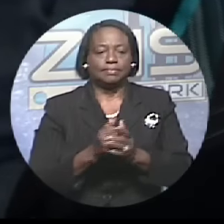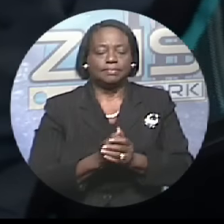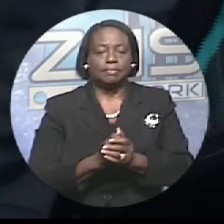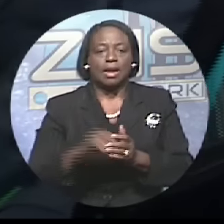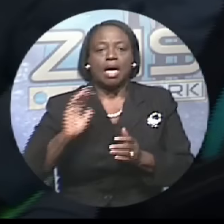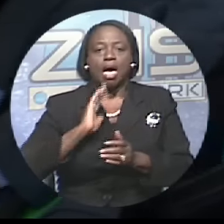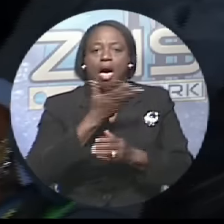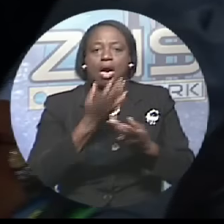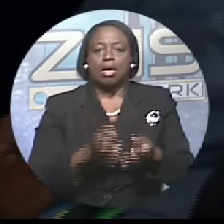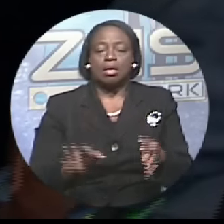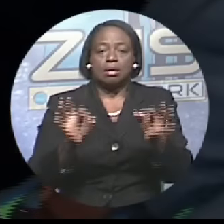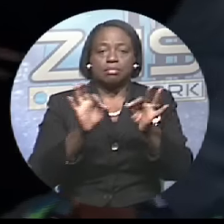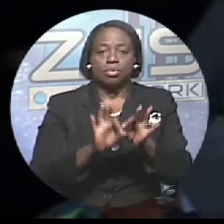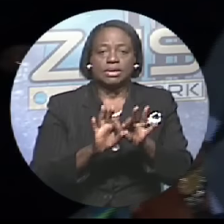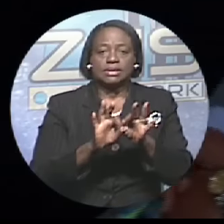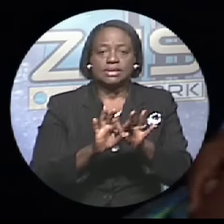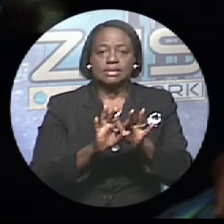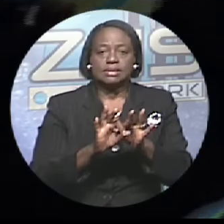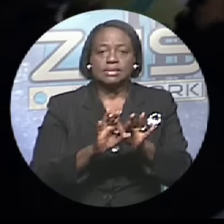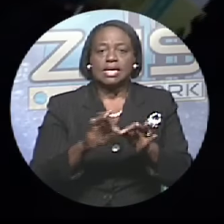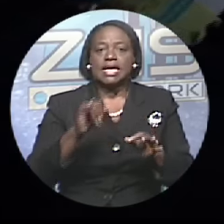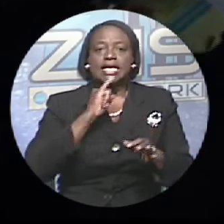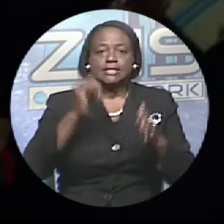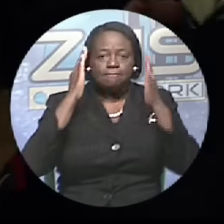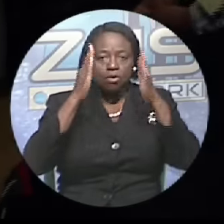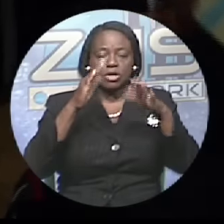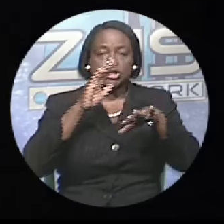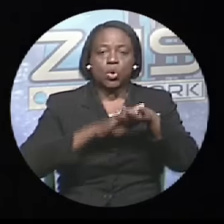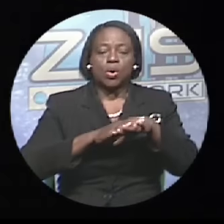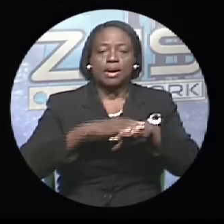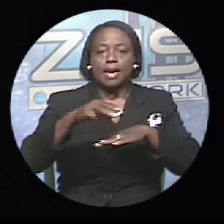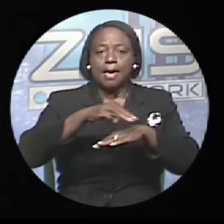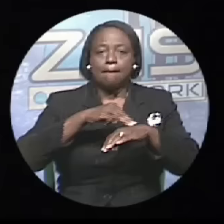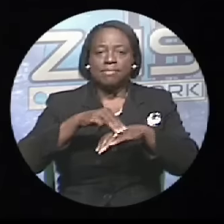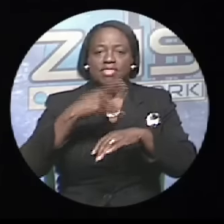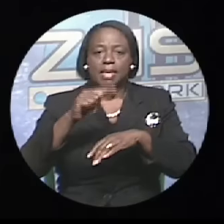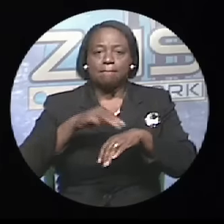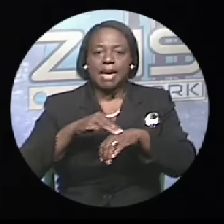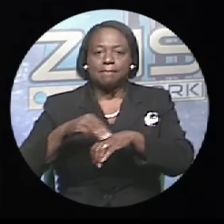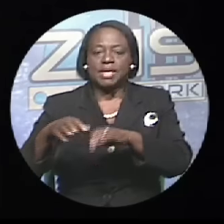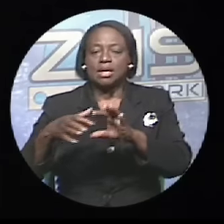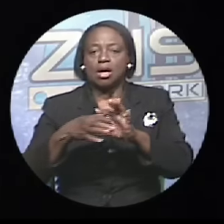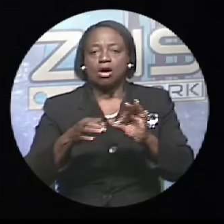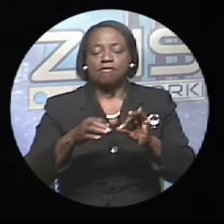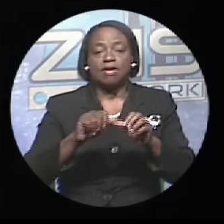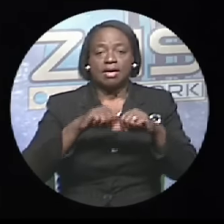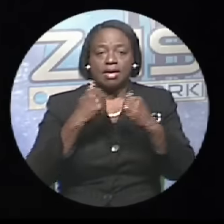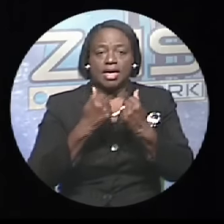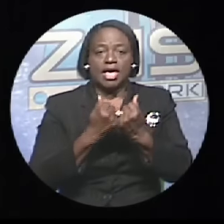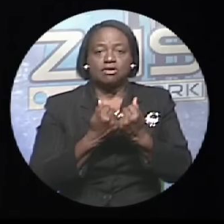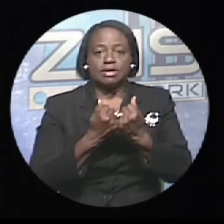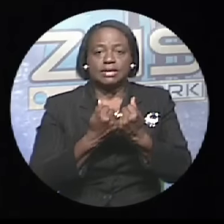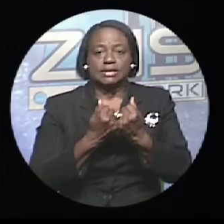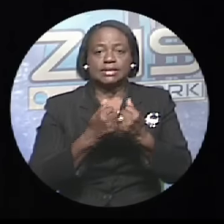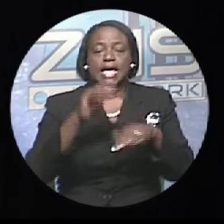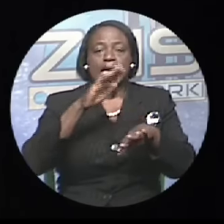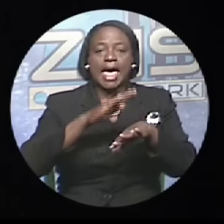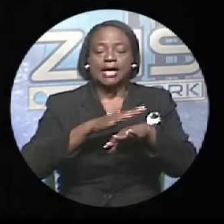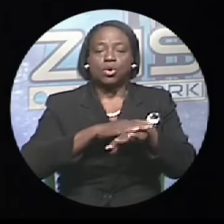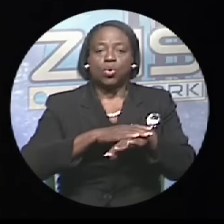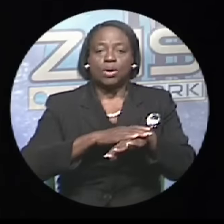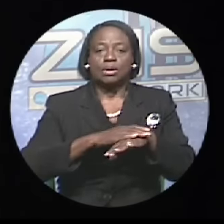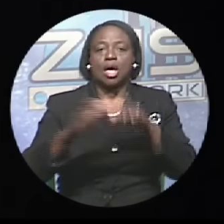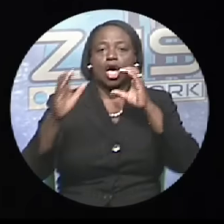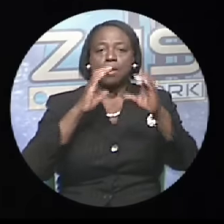Our priorities at this time are focused on the mapping of vulnerable areas and on community